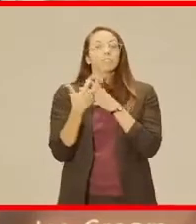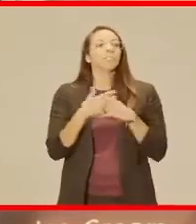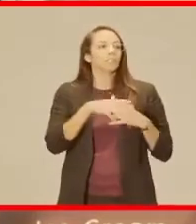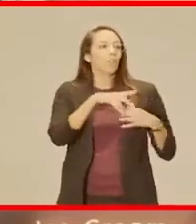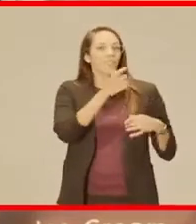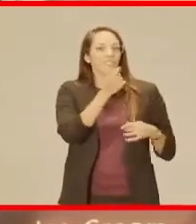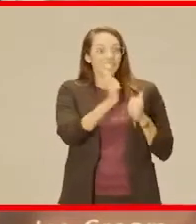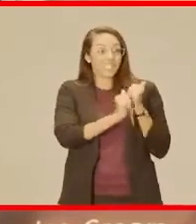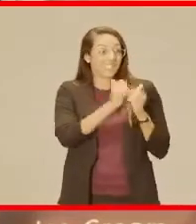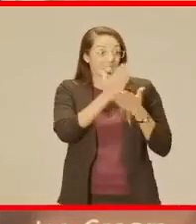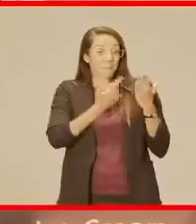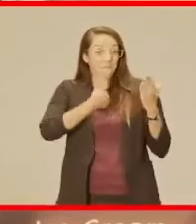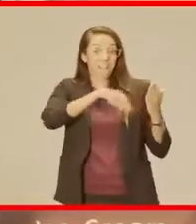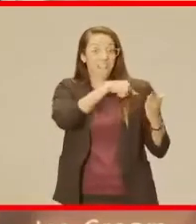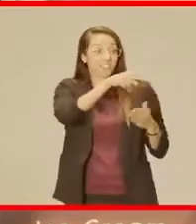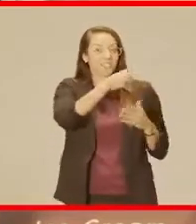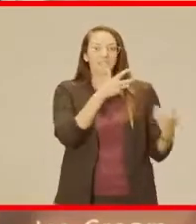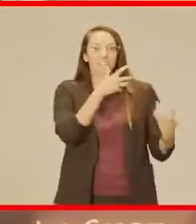people.